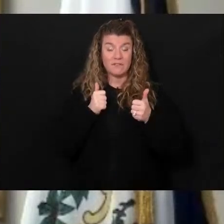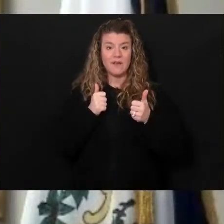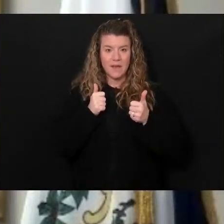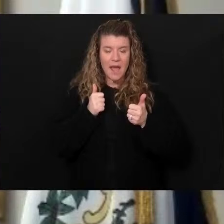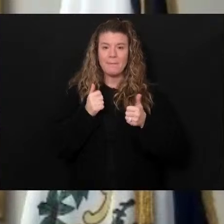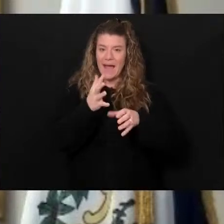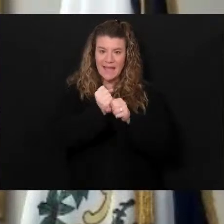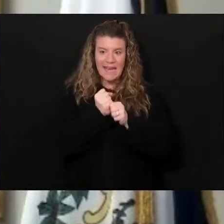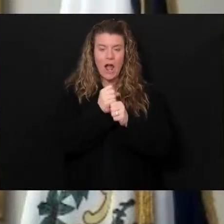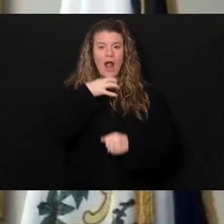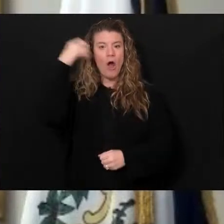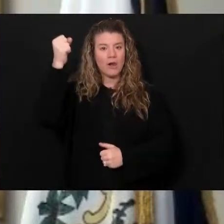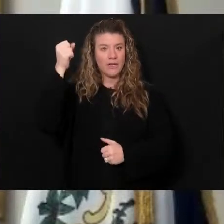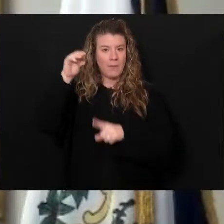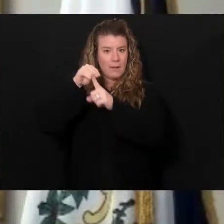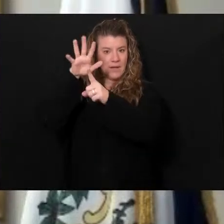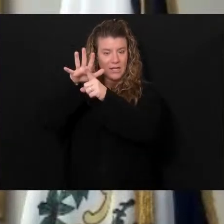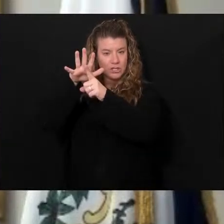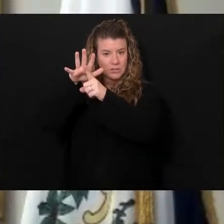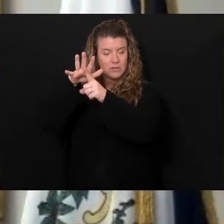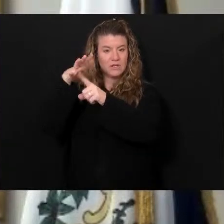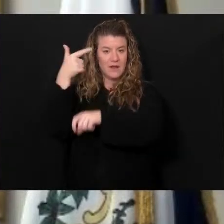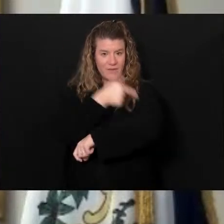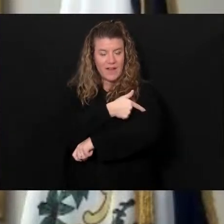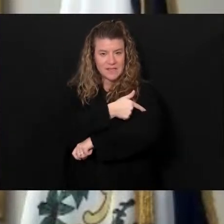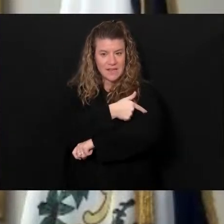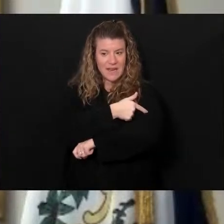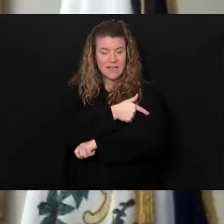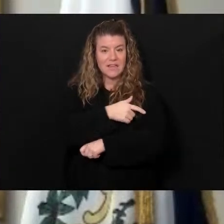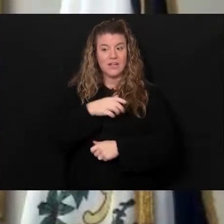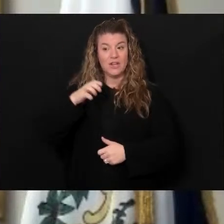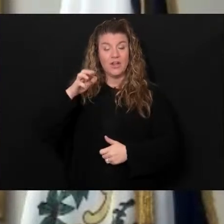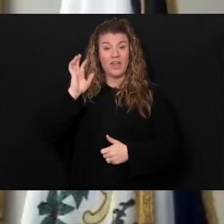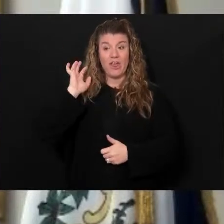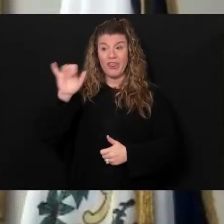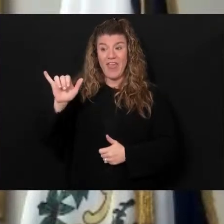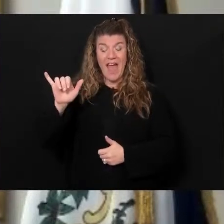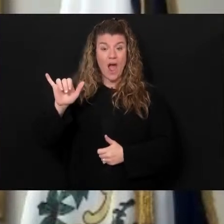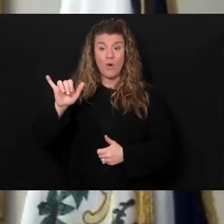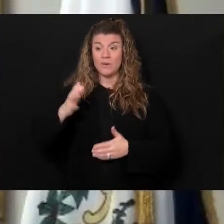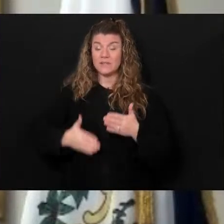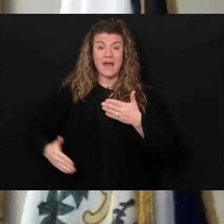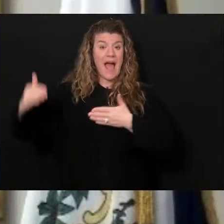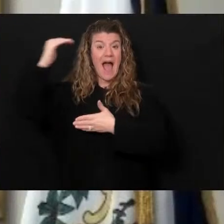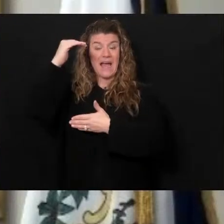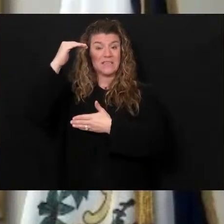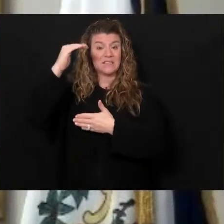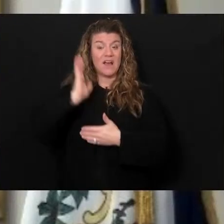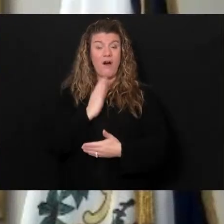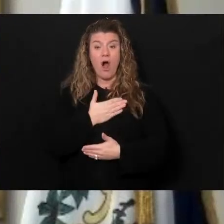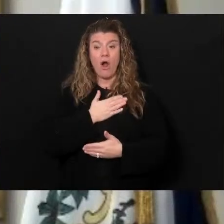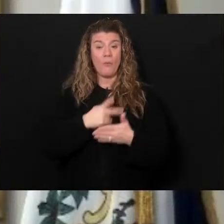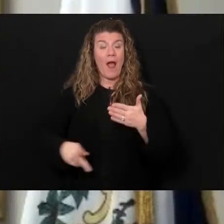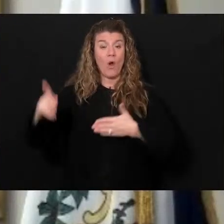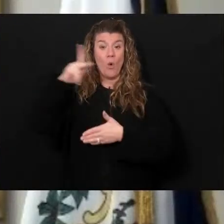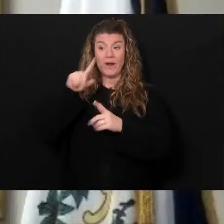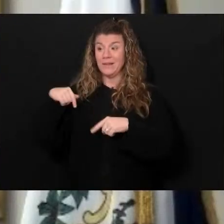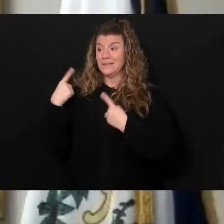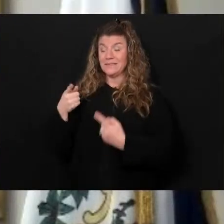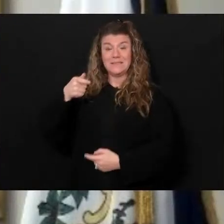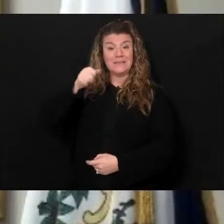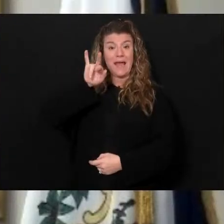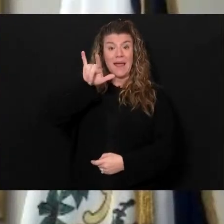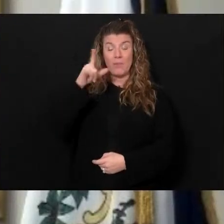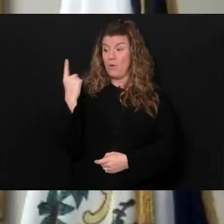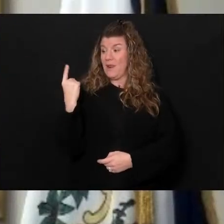elderly vaccinated. Governor made the elderly a priority back in April of last year, almost a year ago, and I can't imagine where we